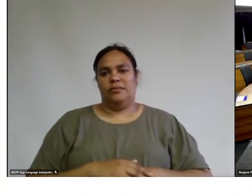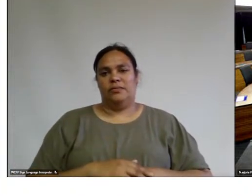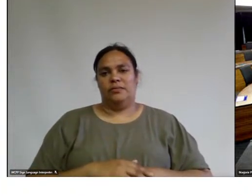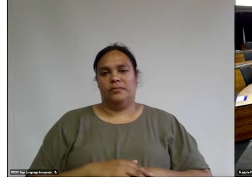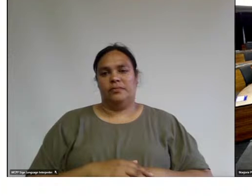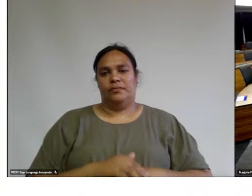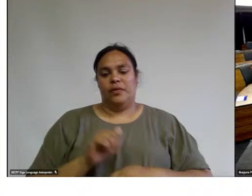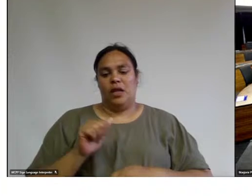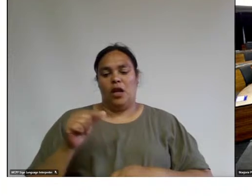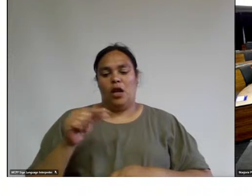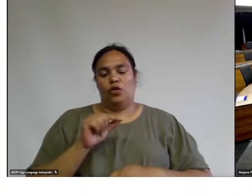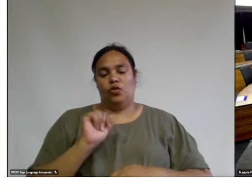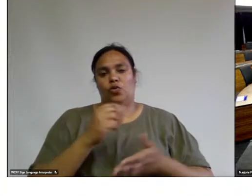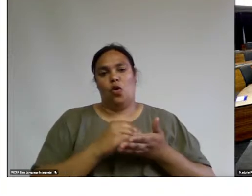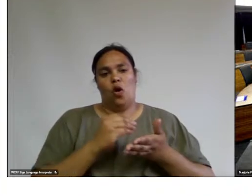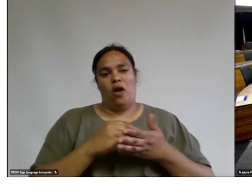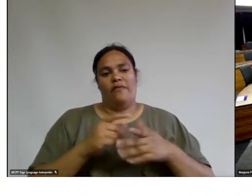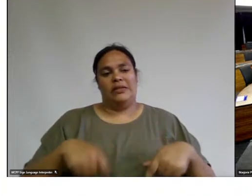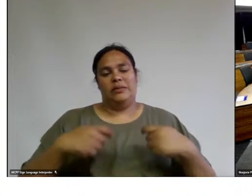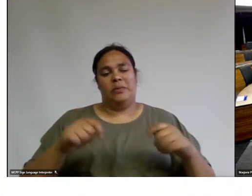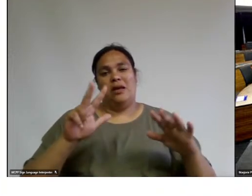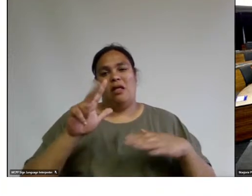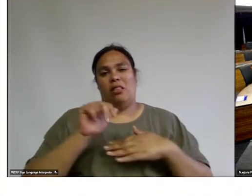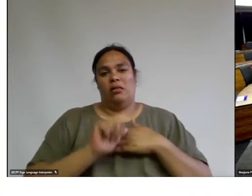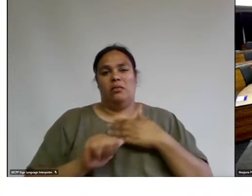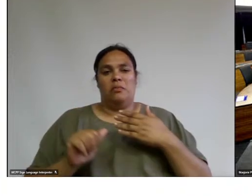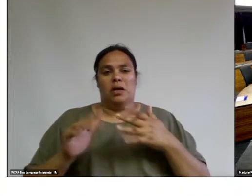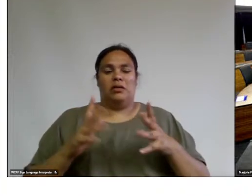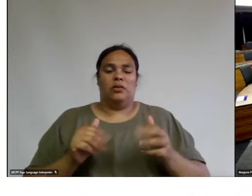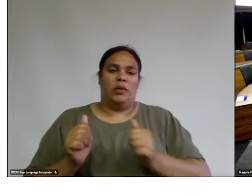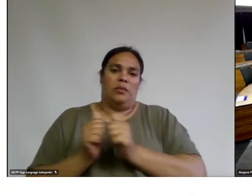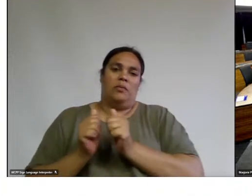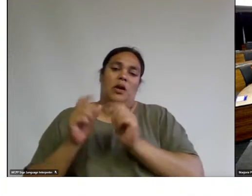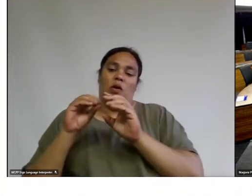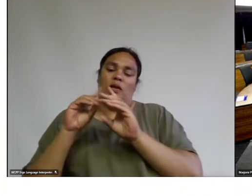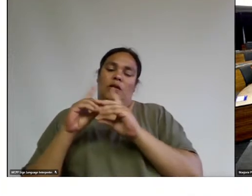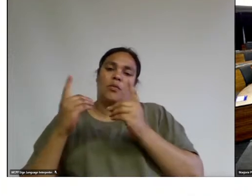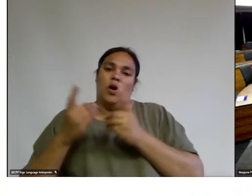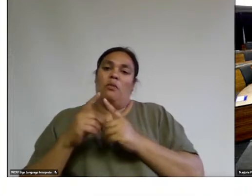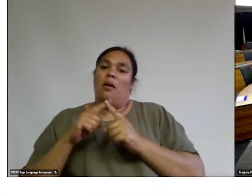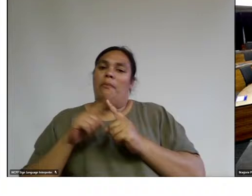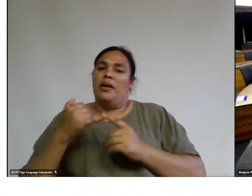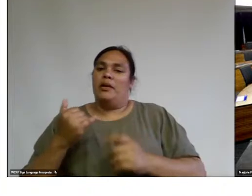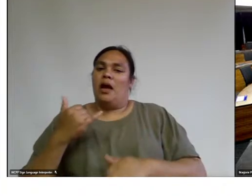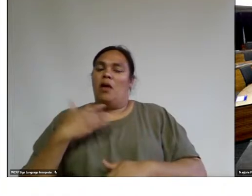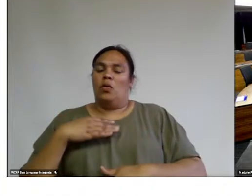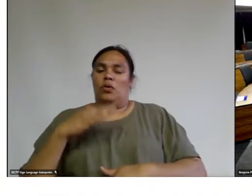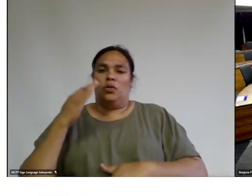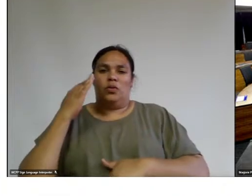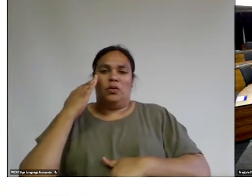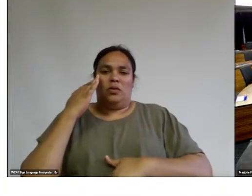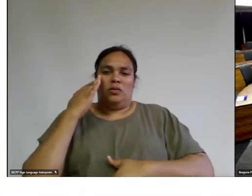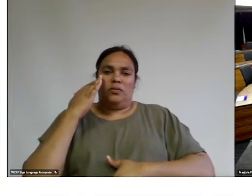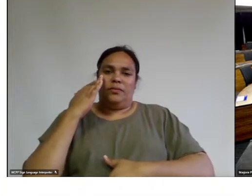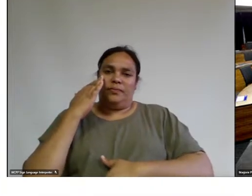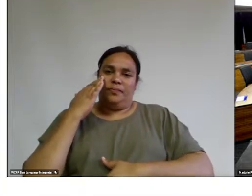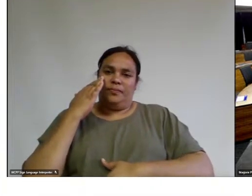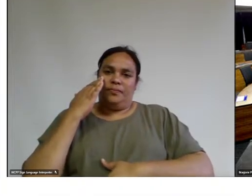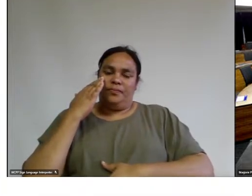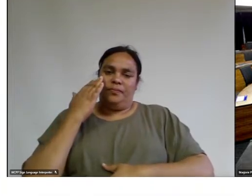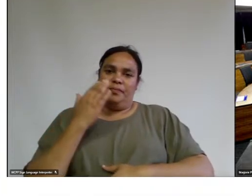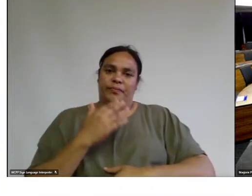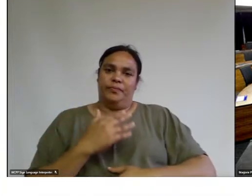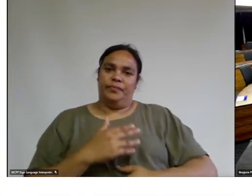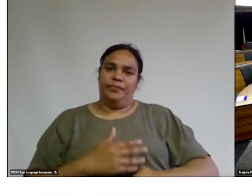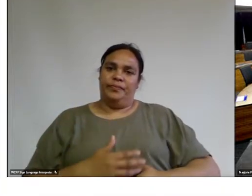the Age's office spending 8 months with the department. Have we, to a certain degree,